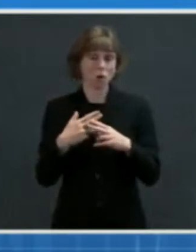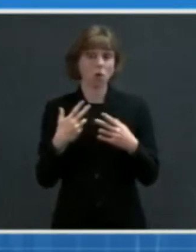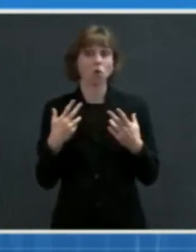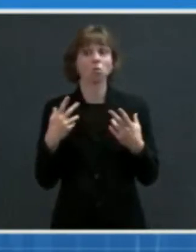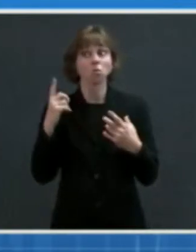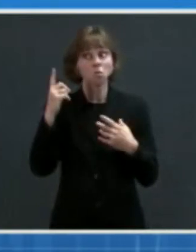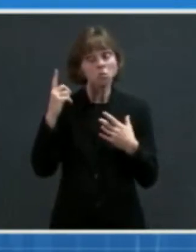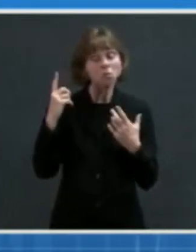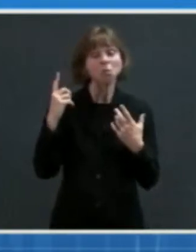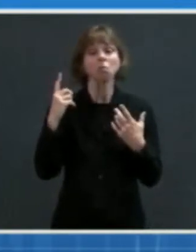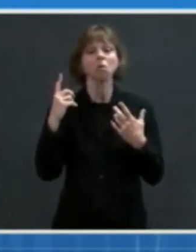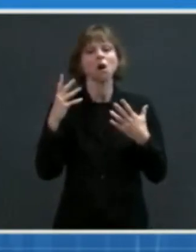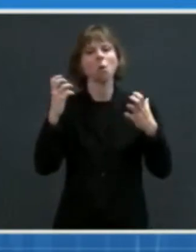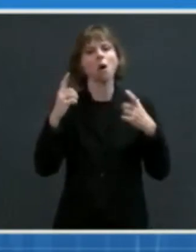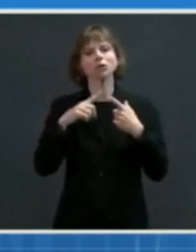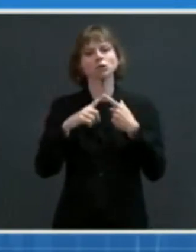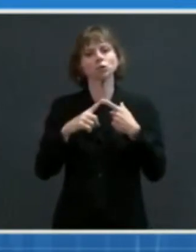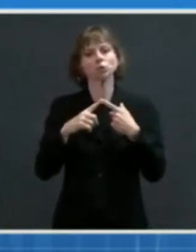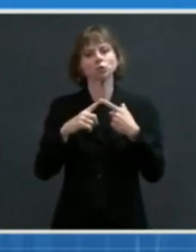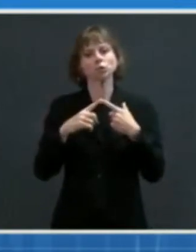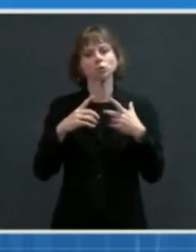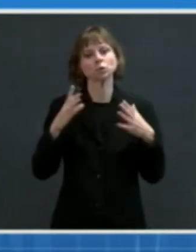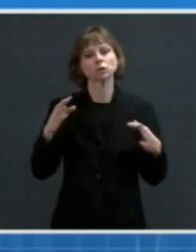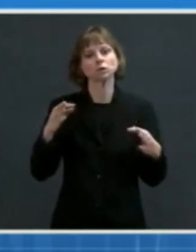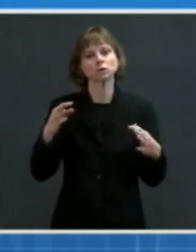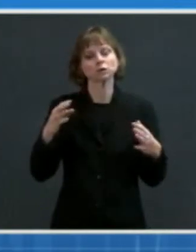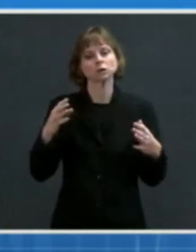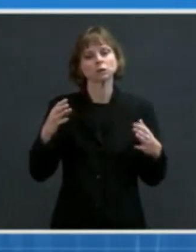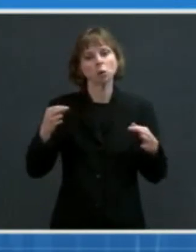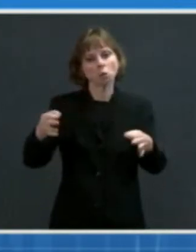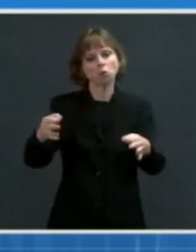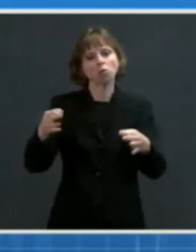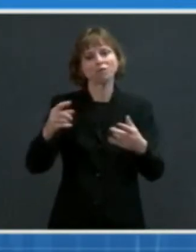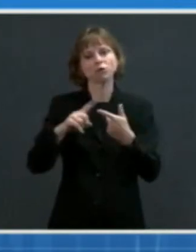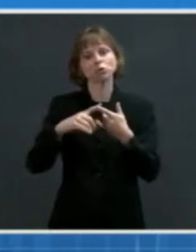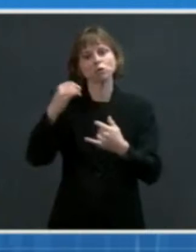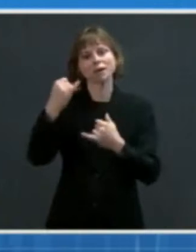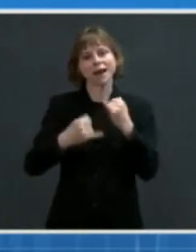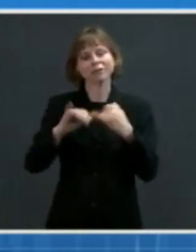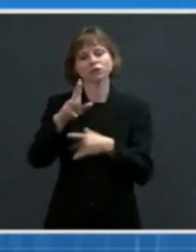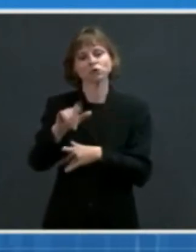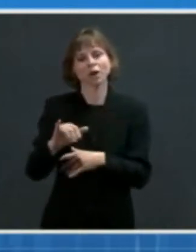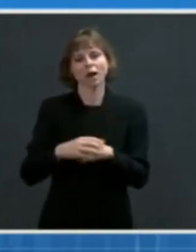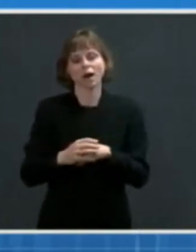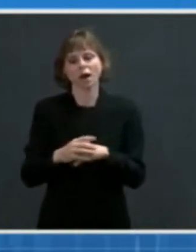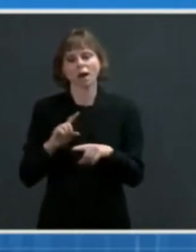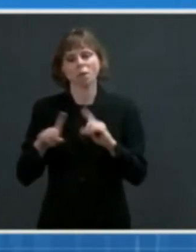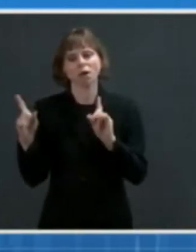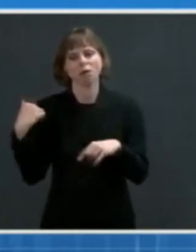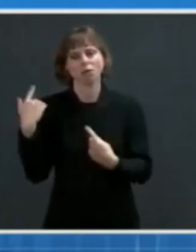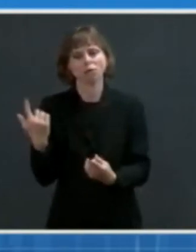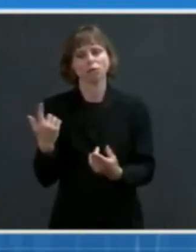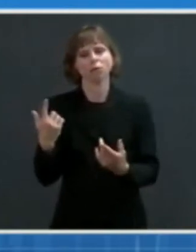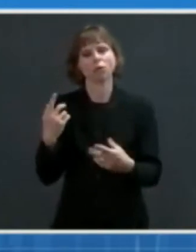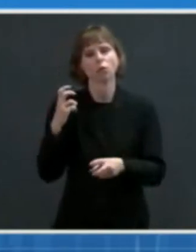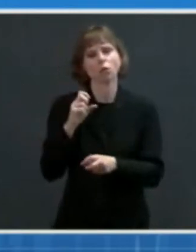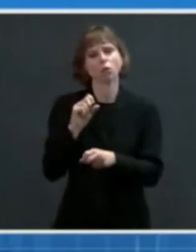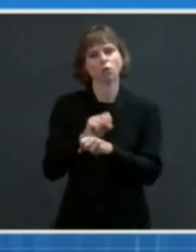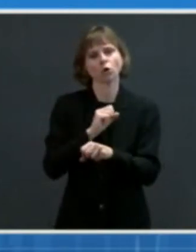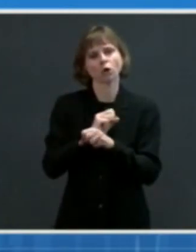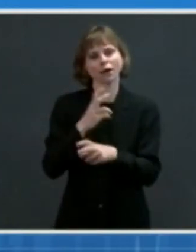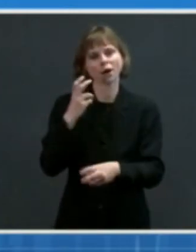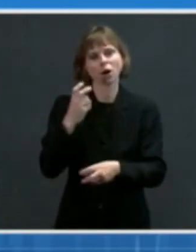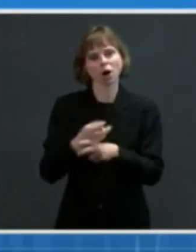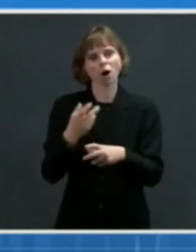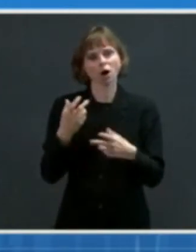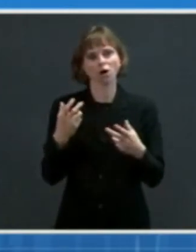moving up the date till the end of July. All the while, though, we've been hard at work to try to take